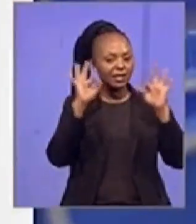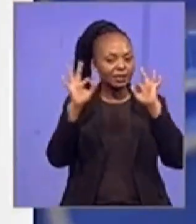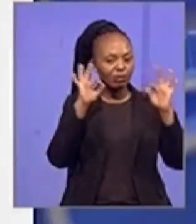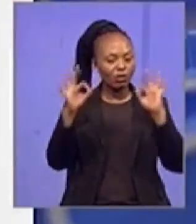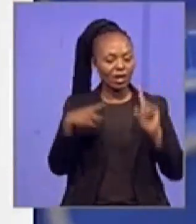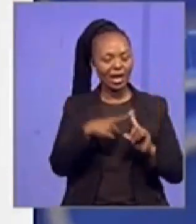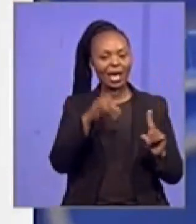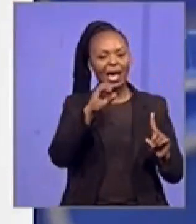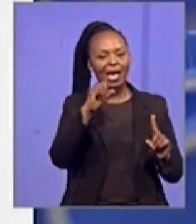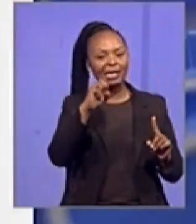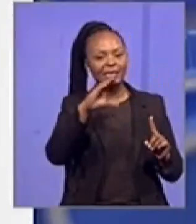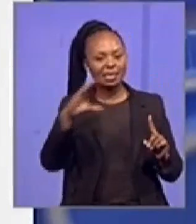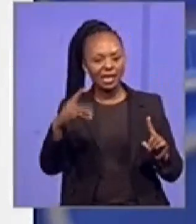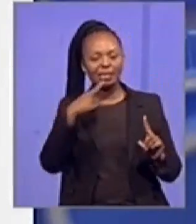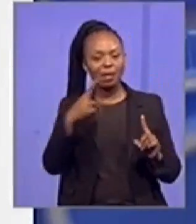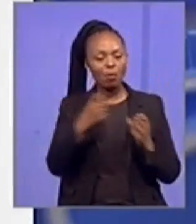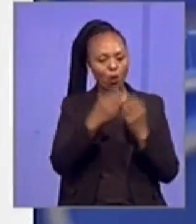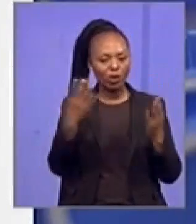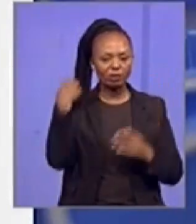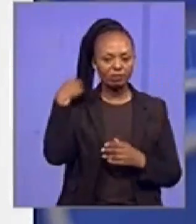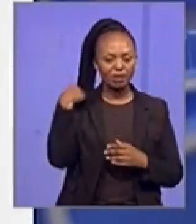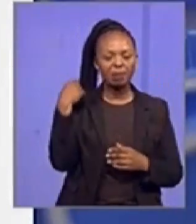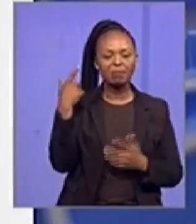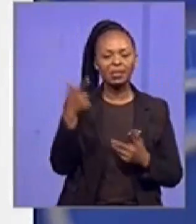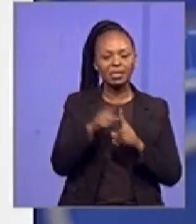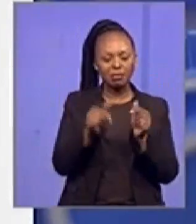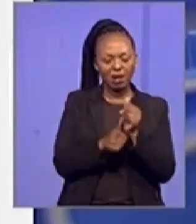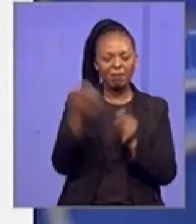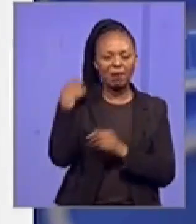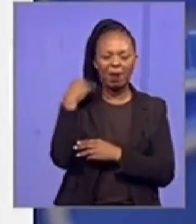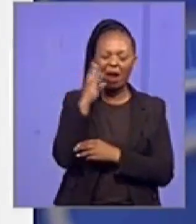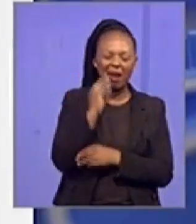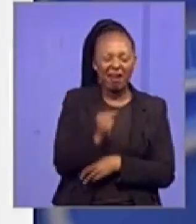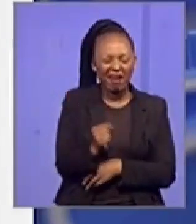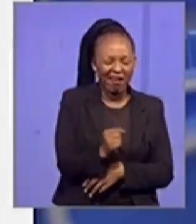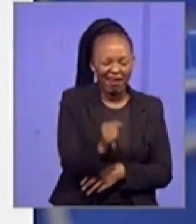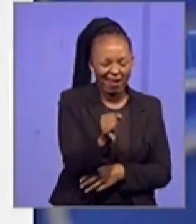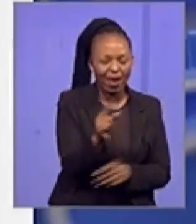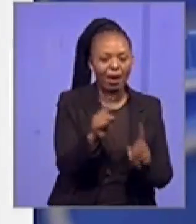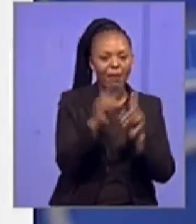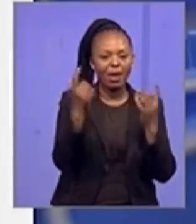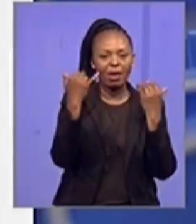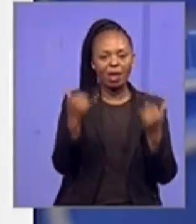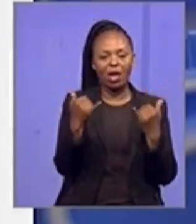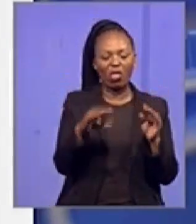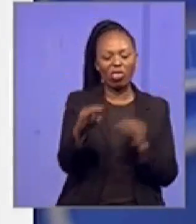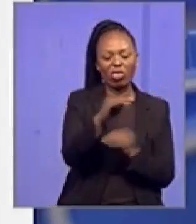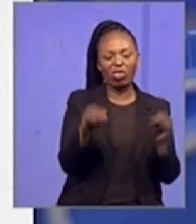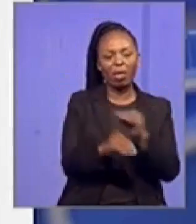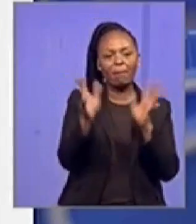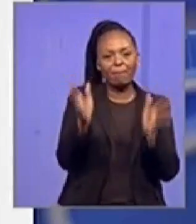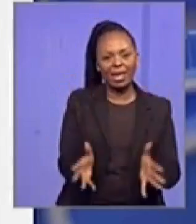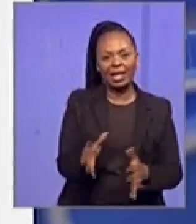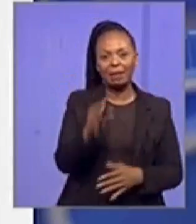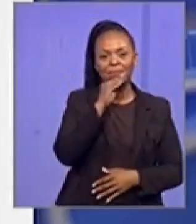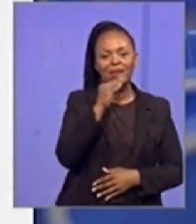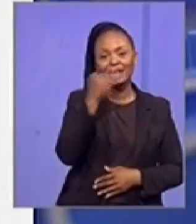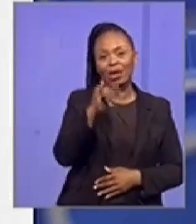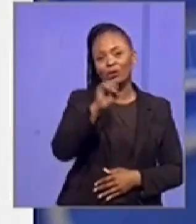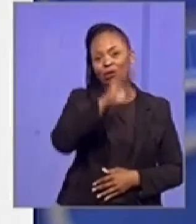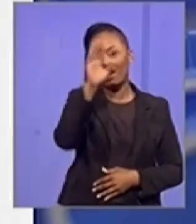Isaac Nkomo o re boholo ba matona ntse e le batho ba seng ba hodile dilemong empa umpa ba fapantse fela. Sena se bolela hore e ba